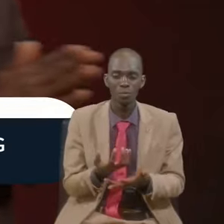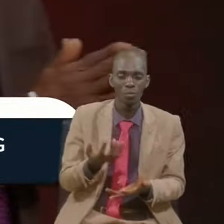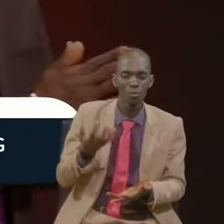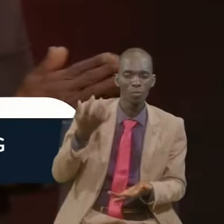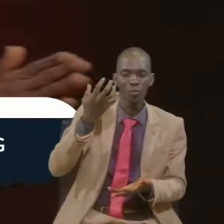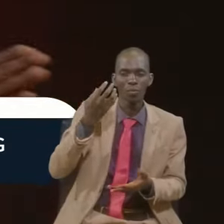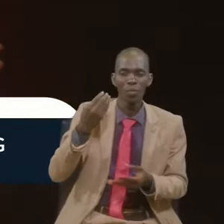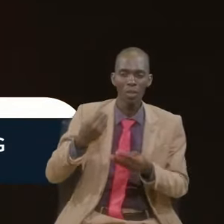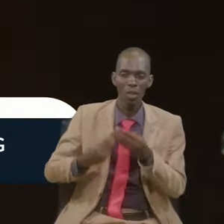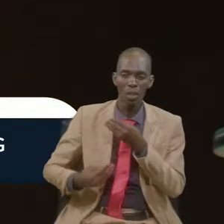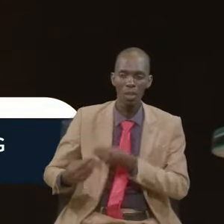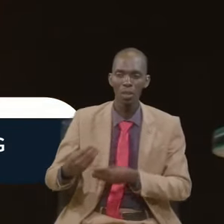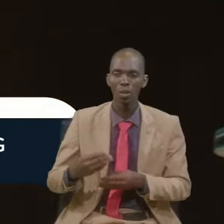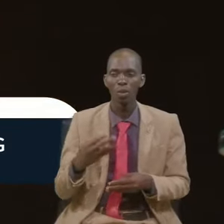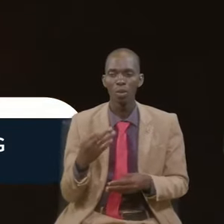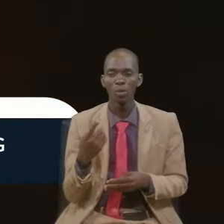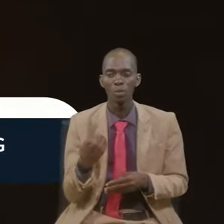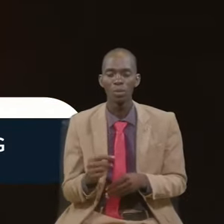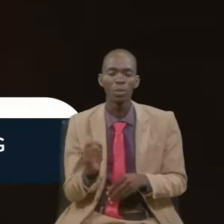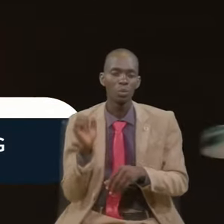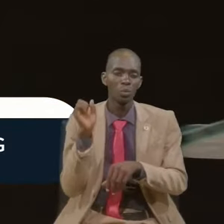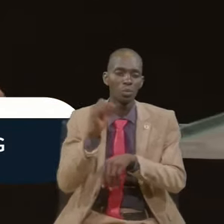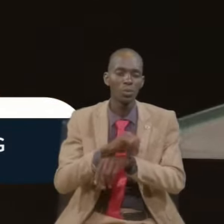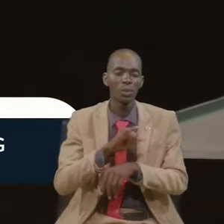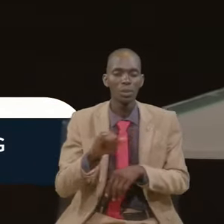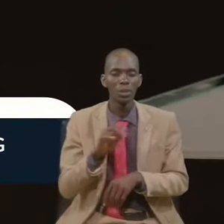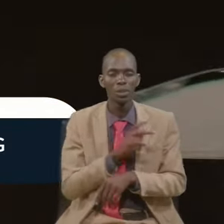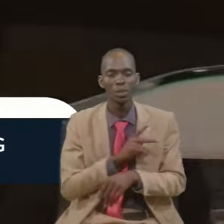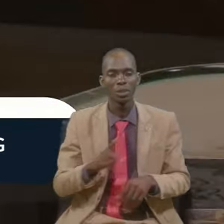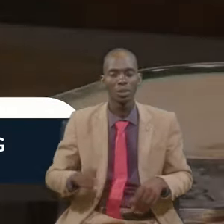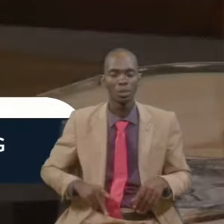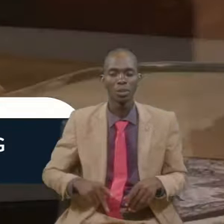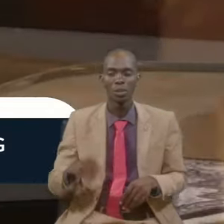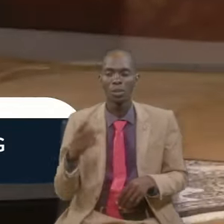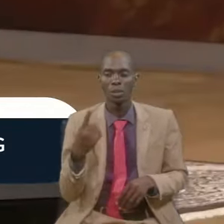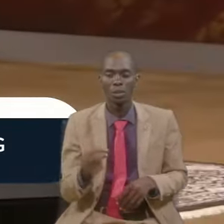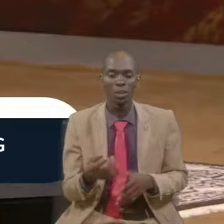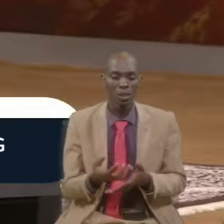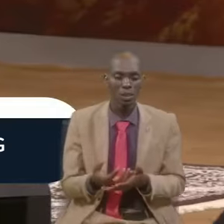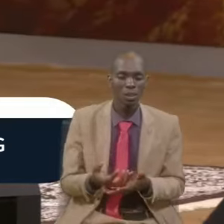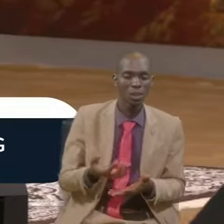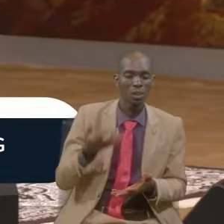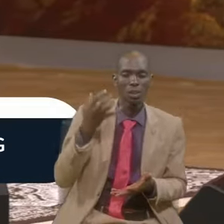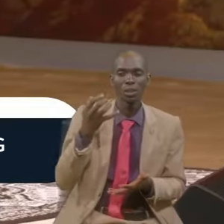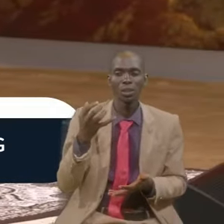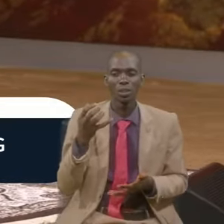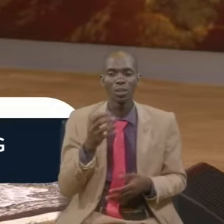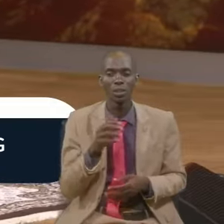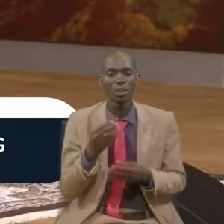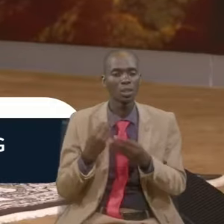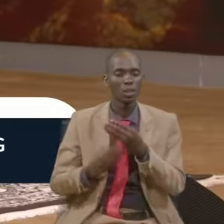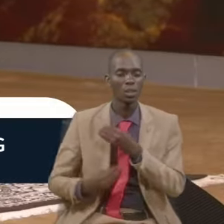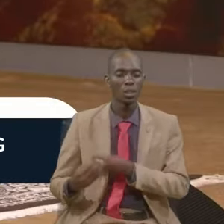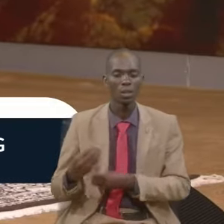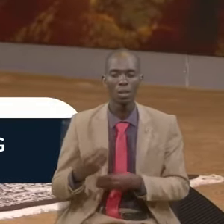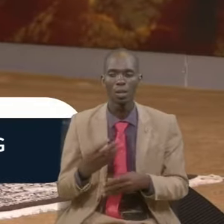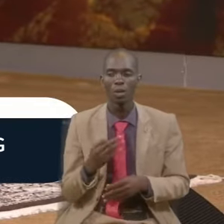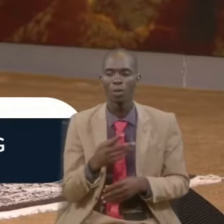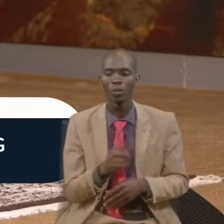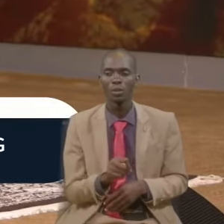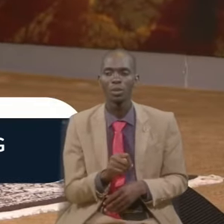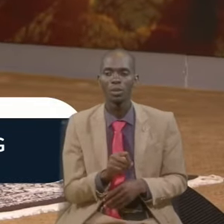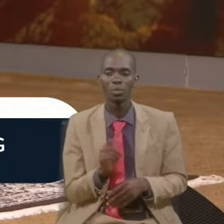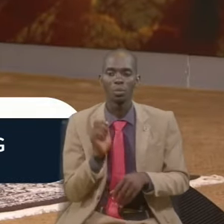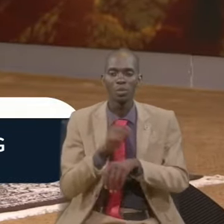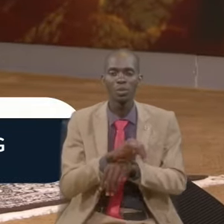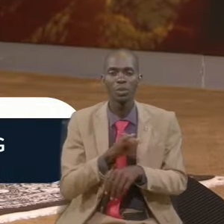the prevailing kingdom. The rich heirs of the prevailing kingdom. We're looking